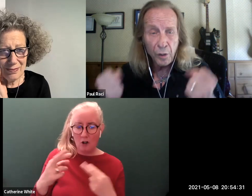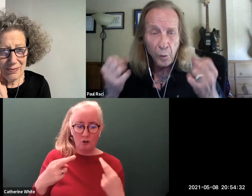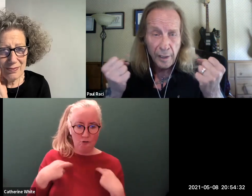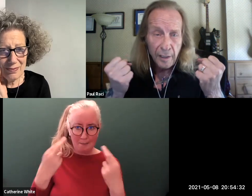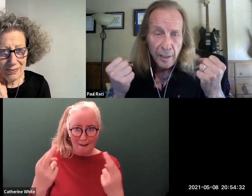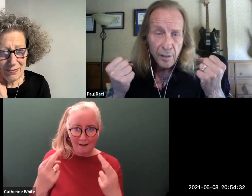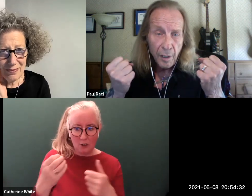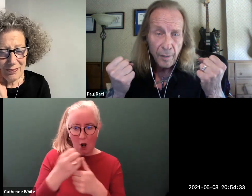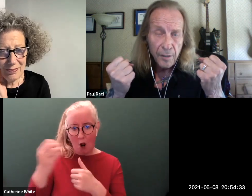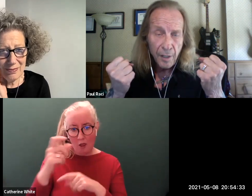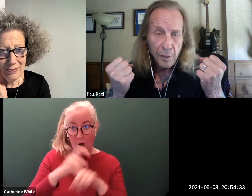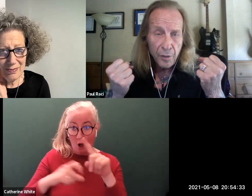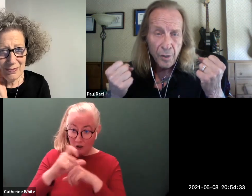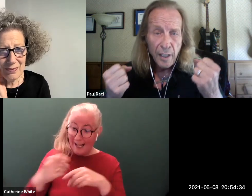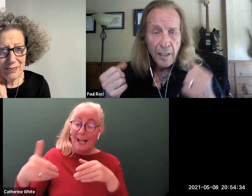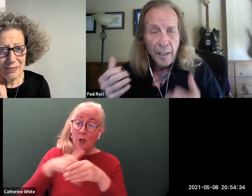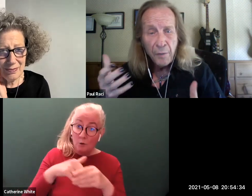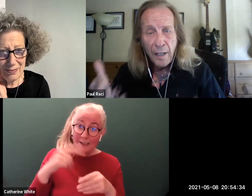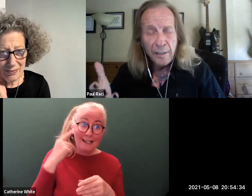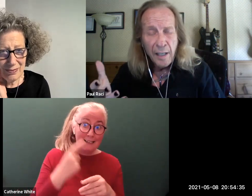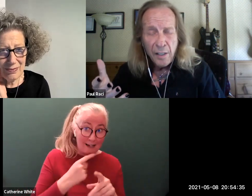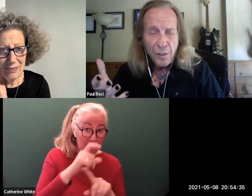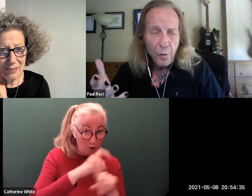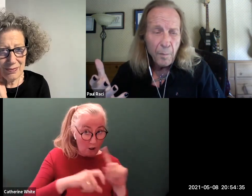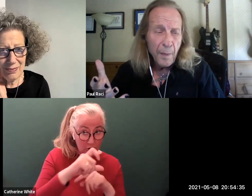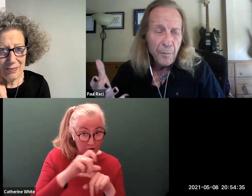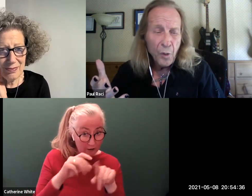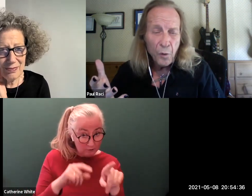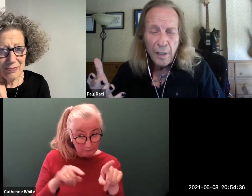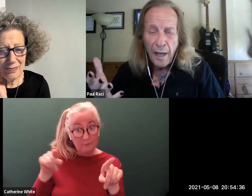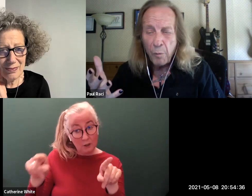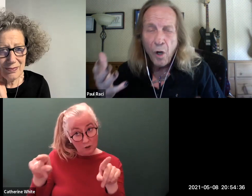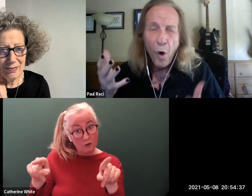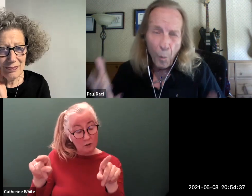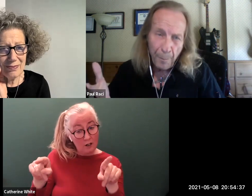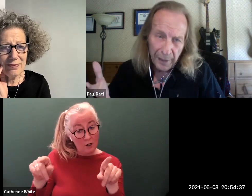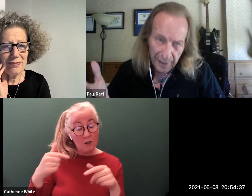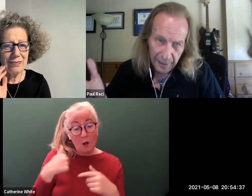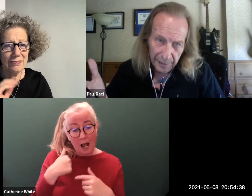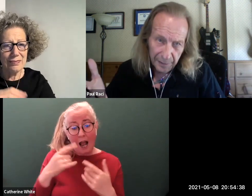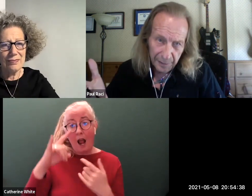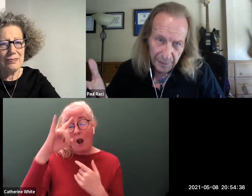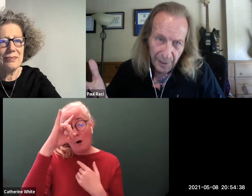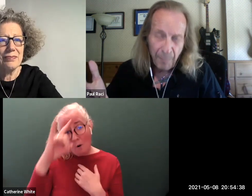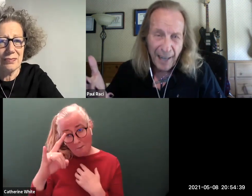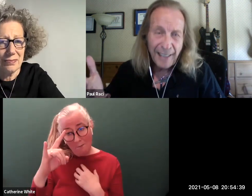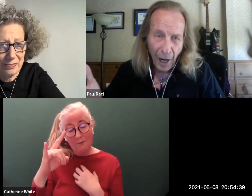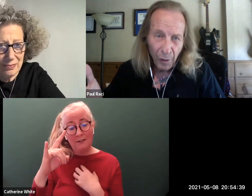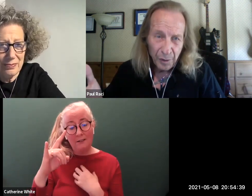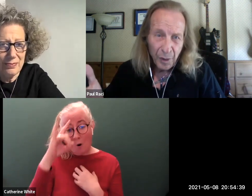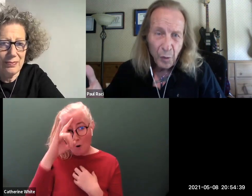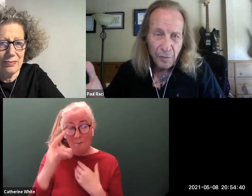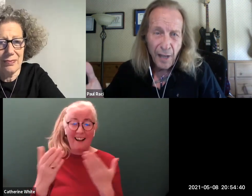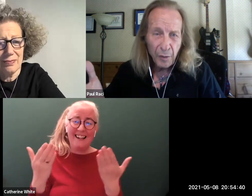cultures, including deaf culture. And so, I would hope that by